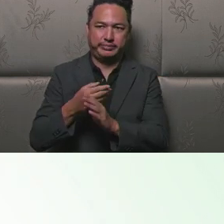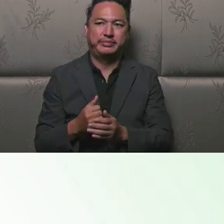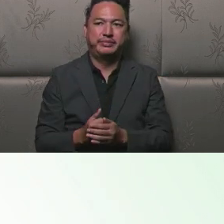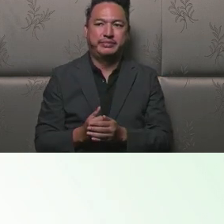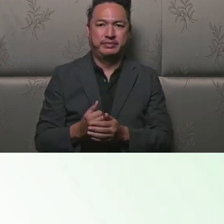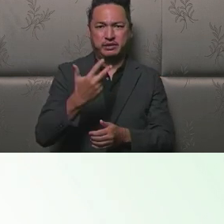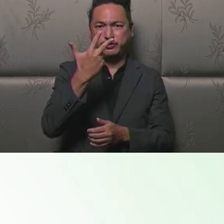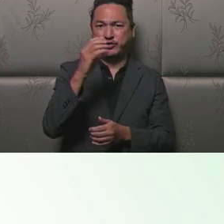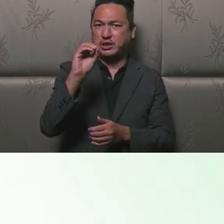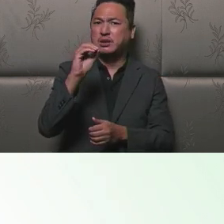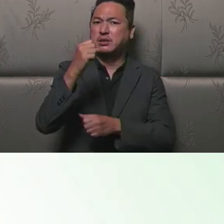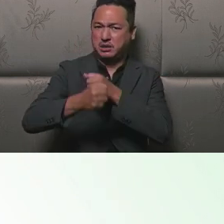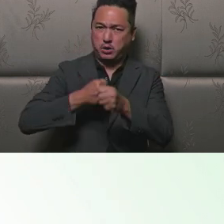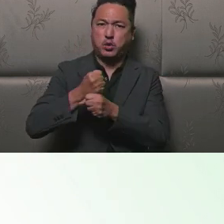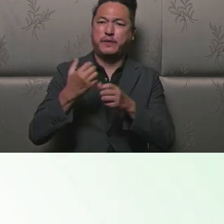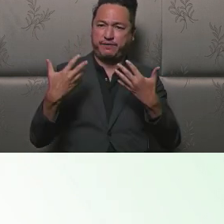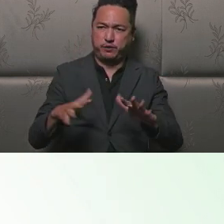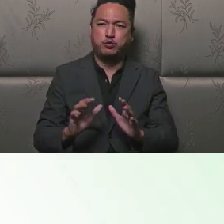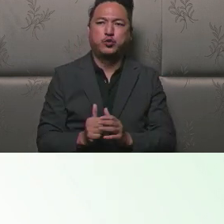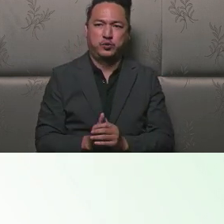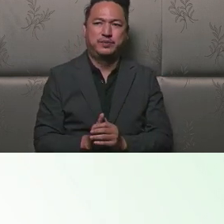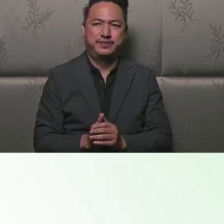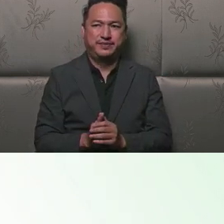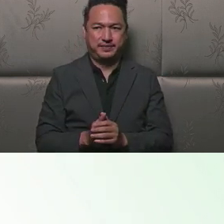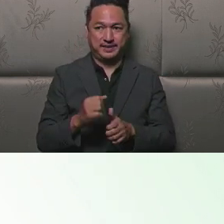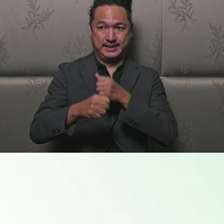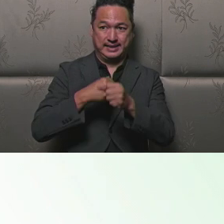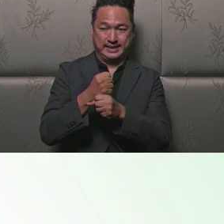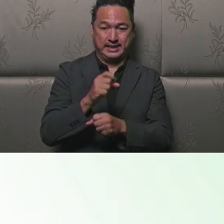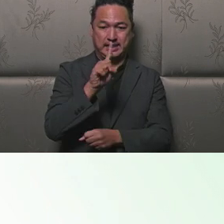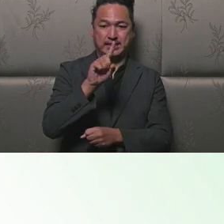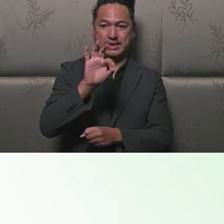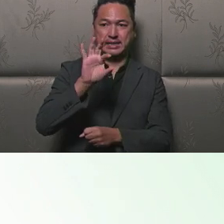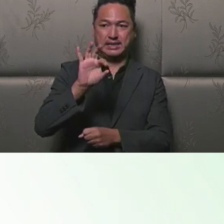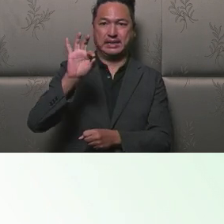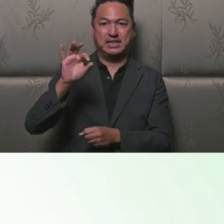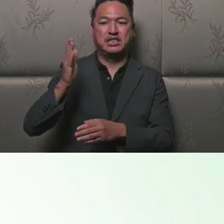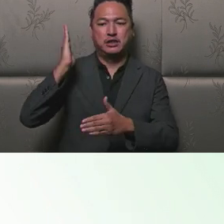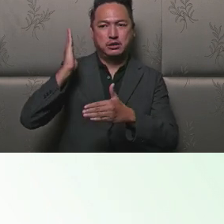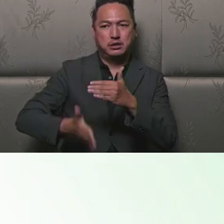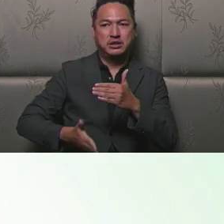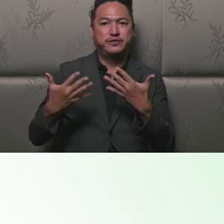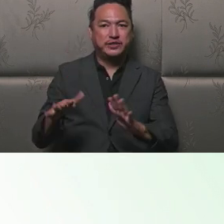associate degrees. And as of this year, we've had more than 1 million degrees